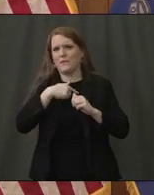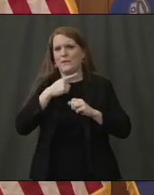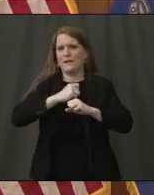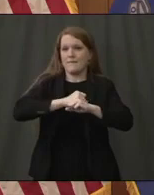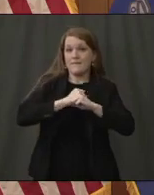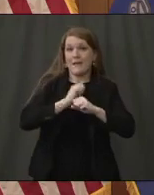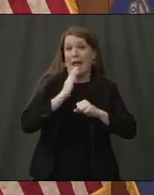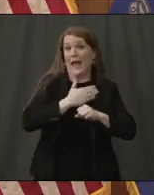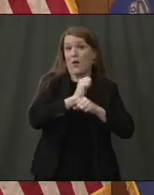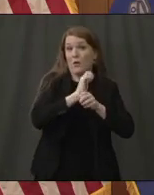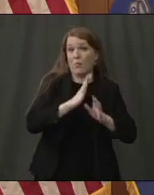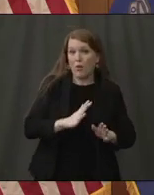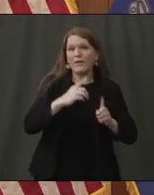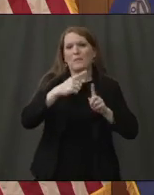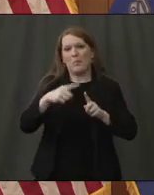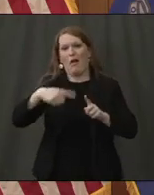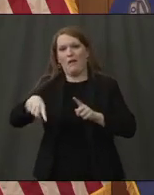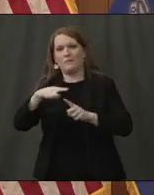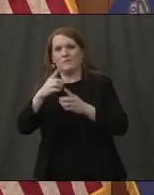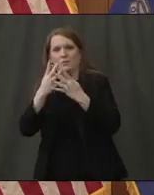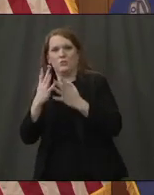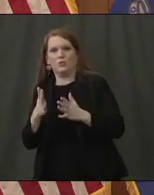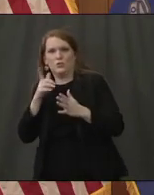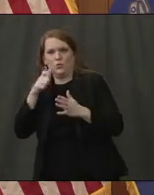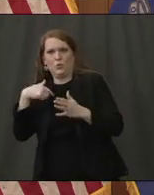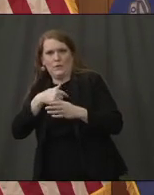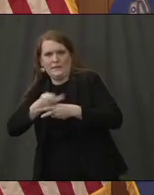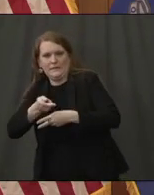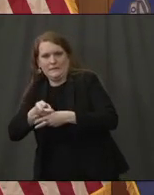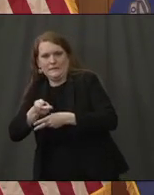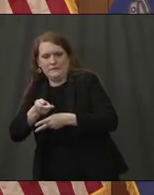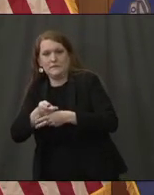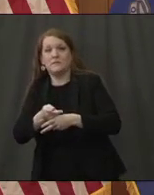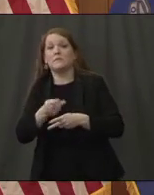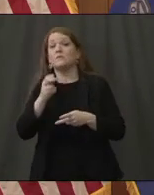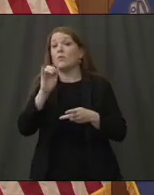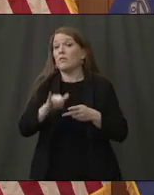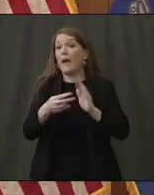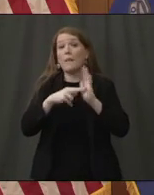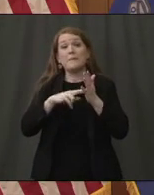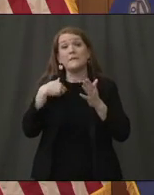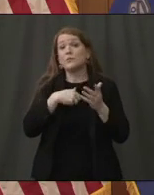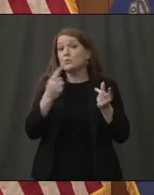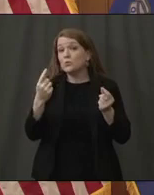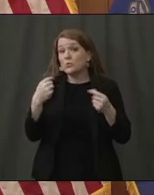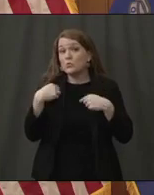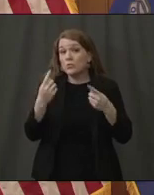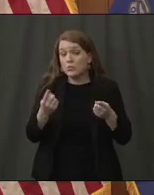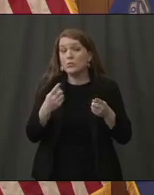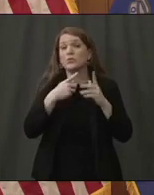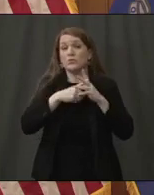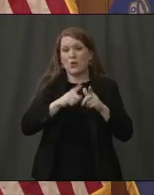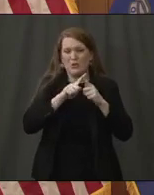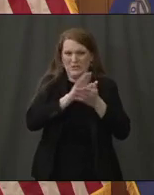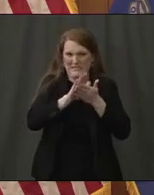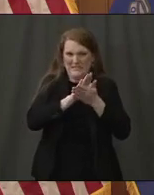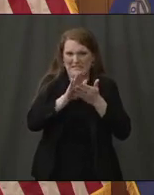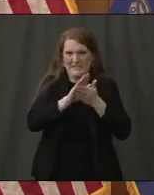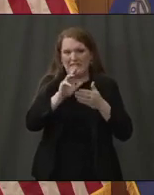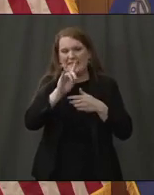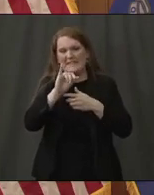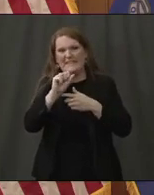for. These efforts include ongoing cleaning and disinfecting on all 3 shifts, basically constantly going